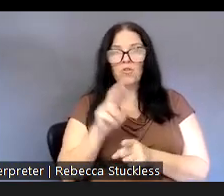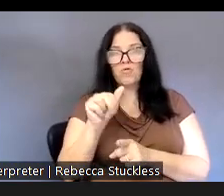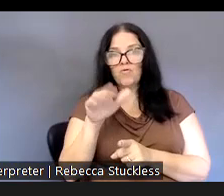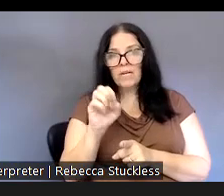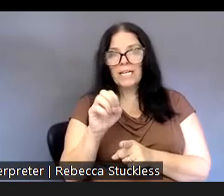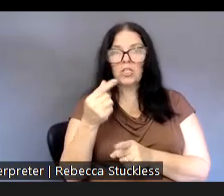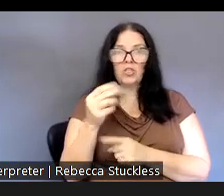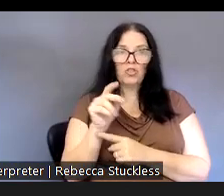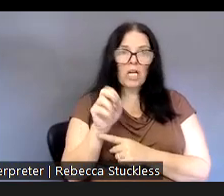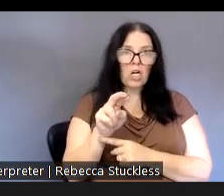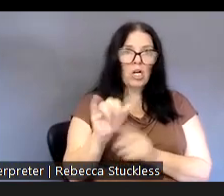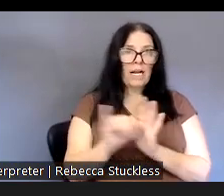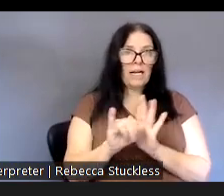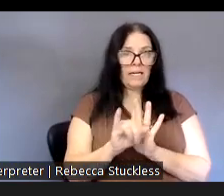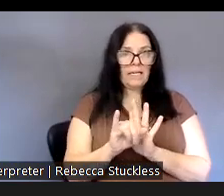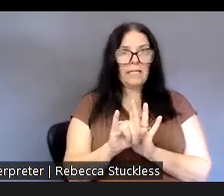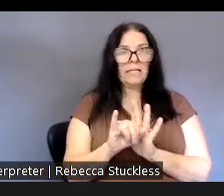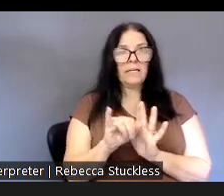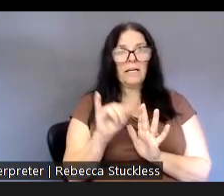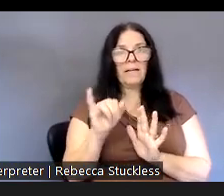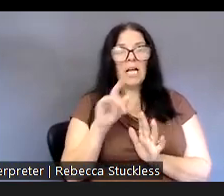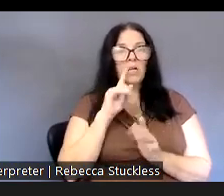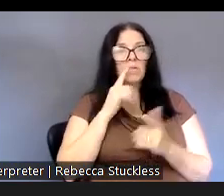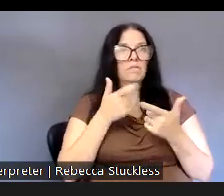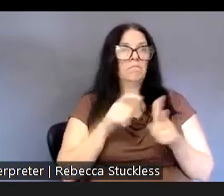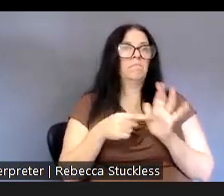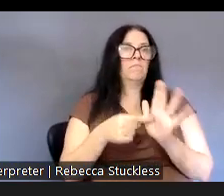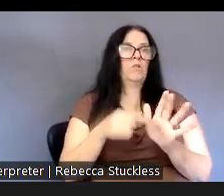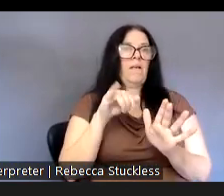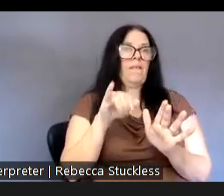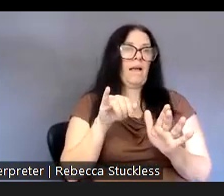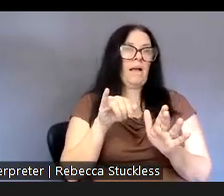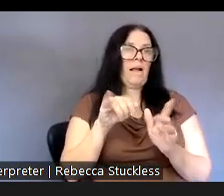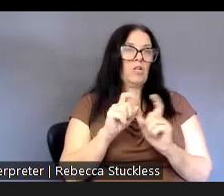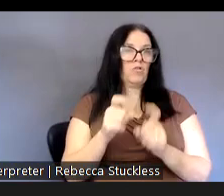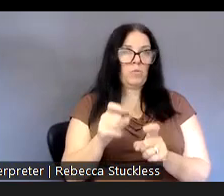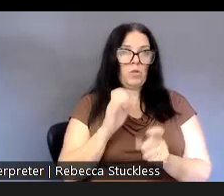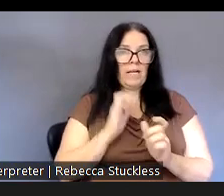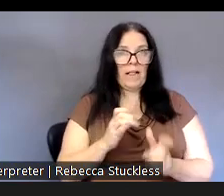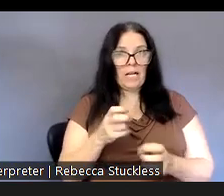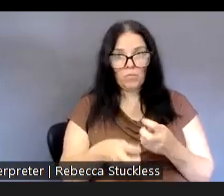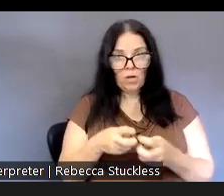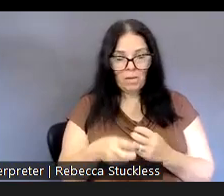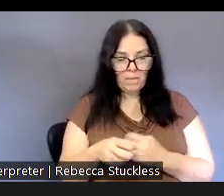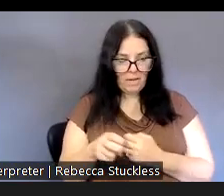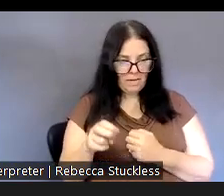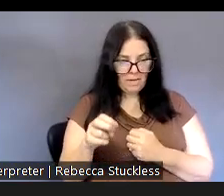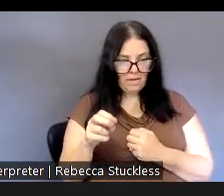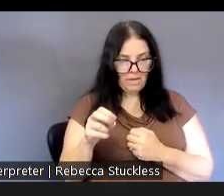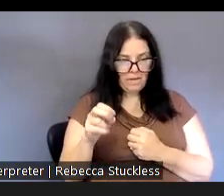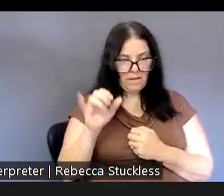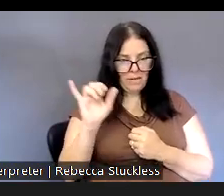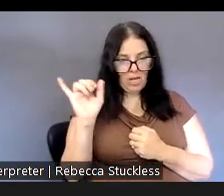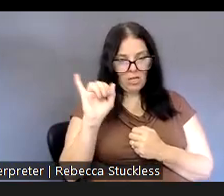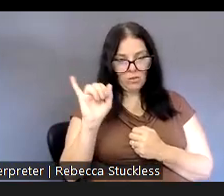above exploring internal contributors to clients' problems, such as negative